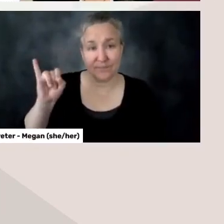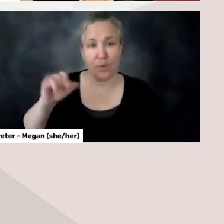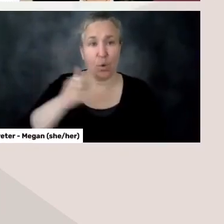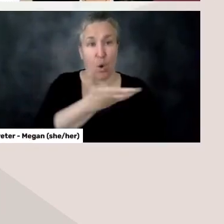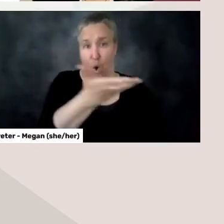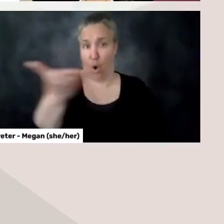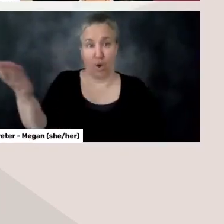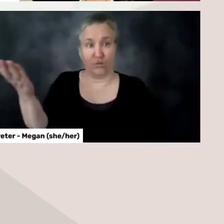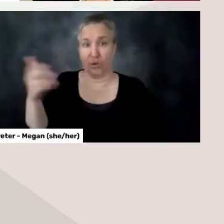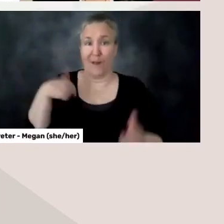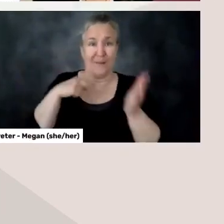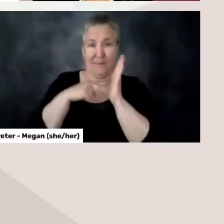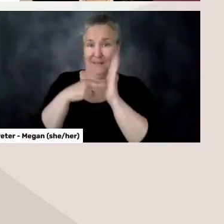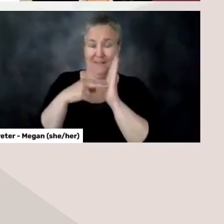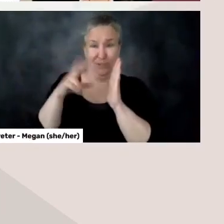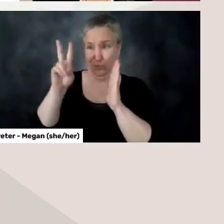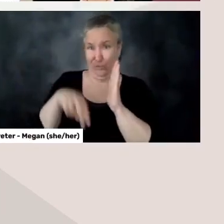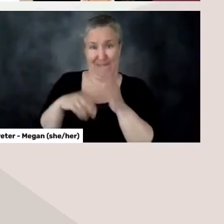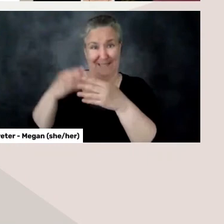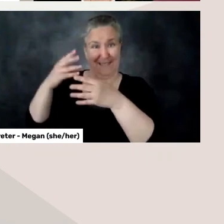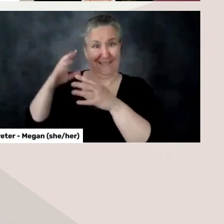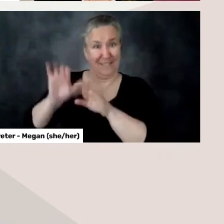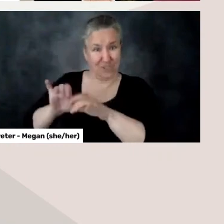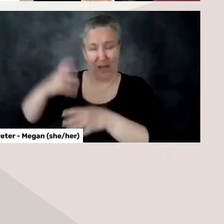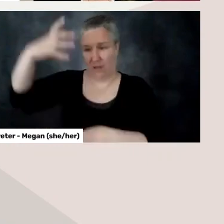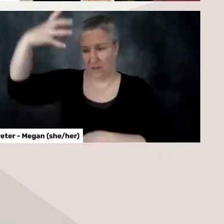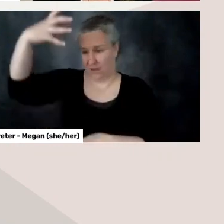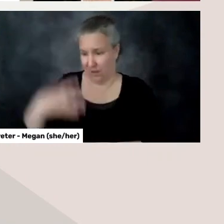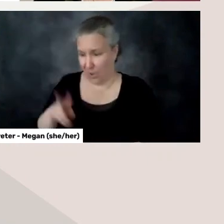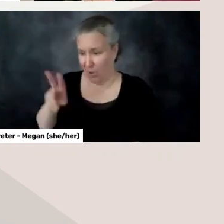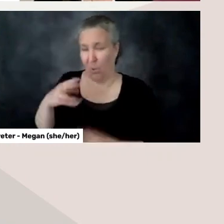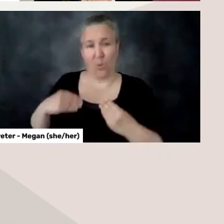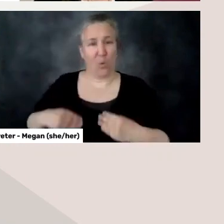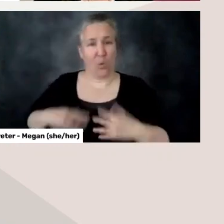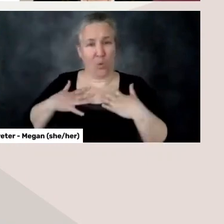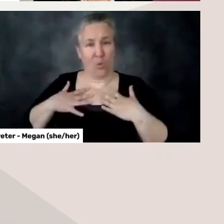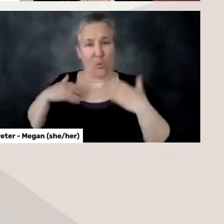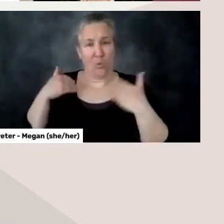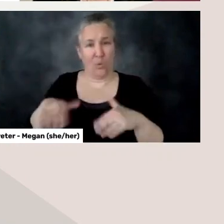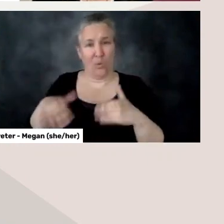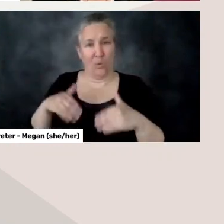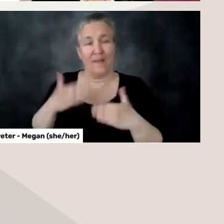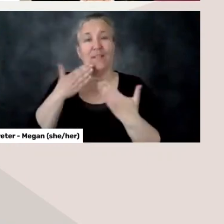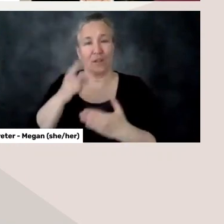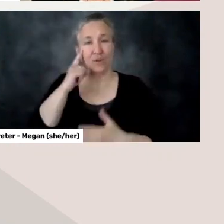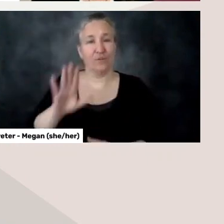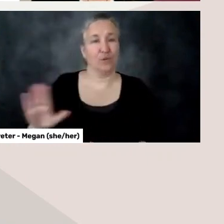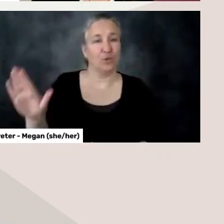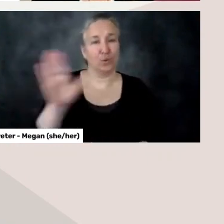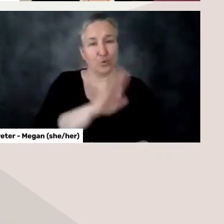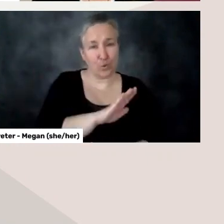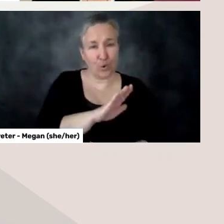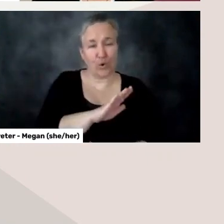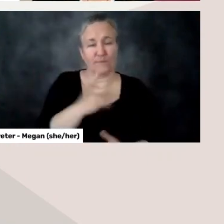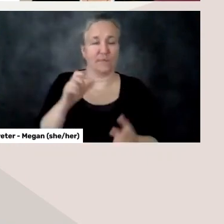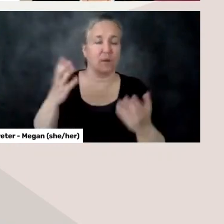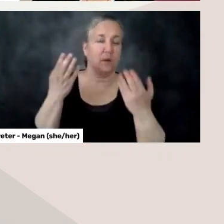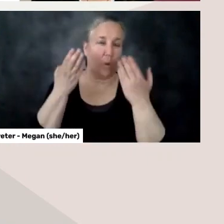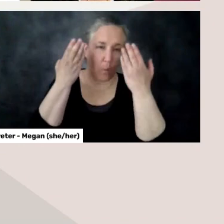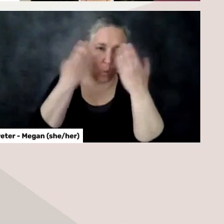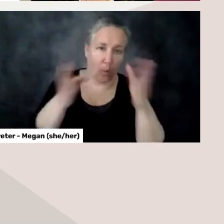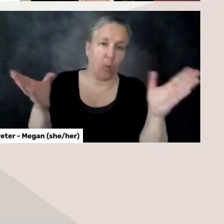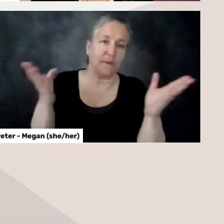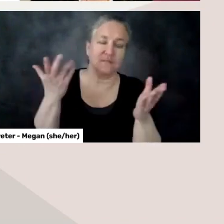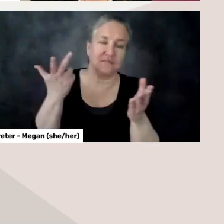mean, reading this chat is incredibly inspirational. So I really want to thank you for being so open and honest